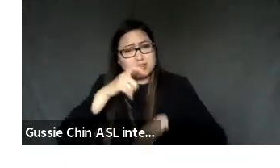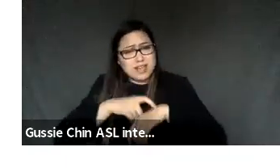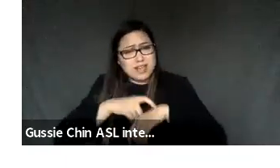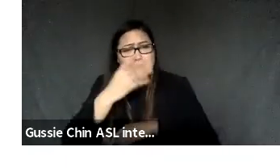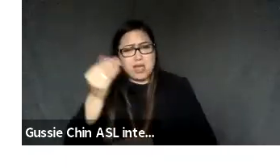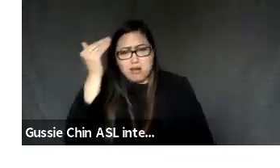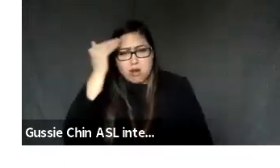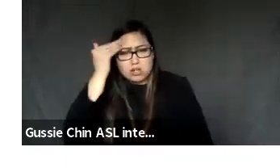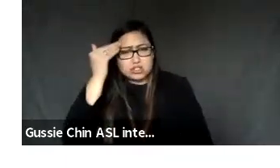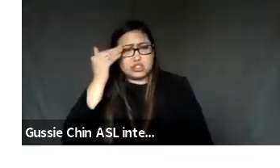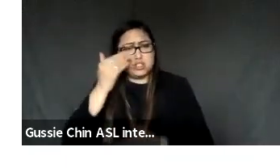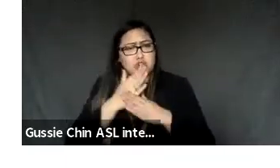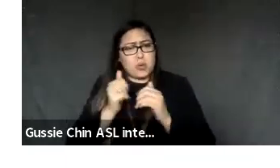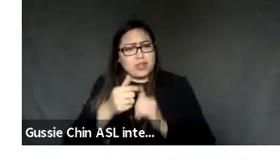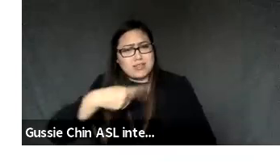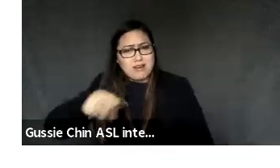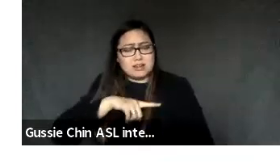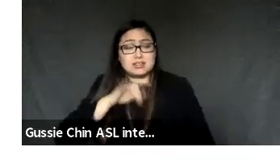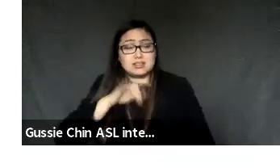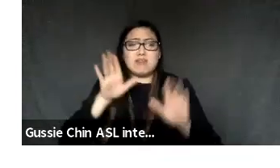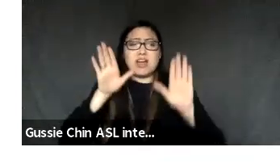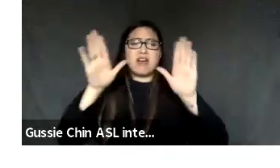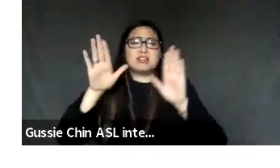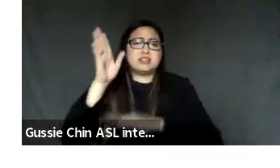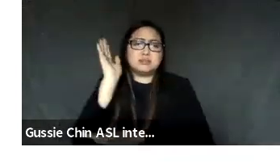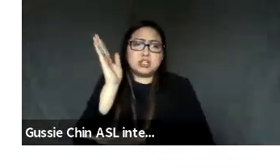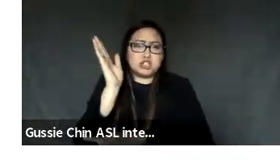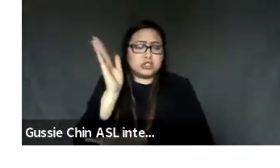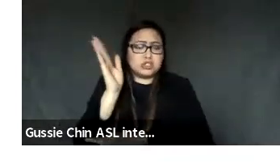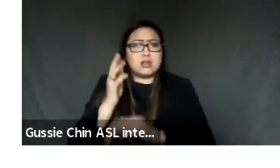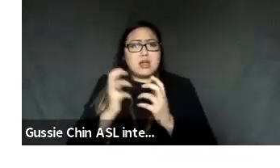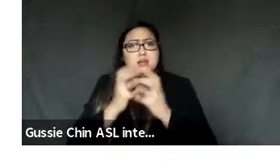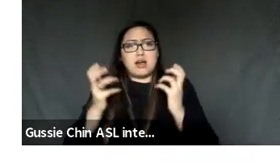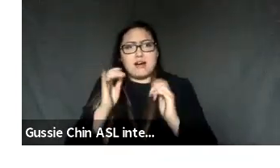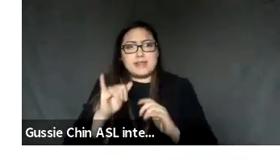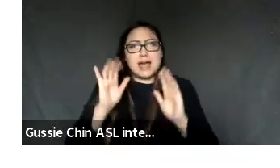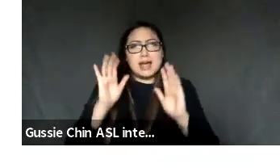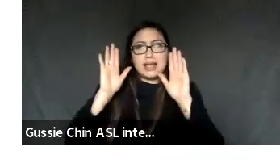us. That was an excellent presentation, and we're getting a lot of those excellent